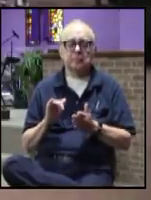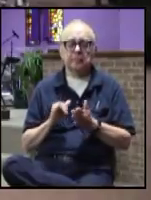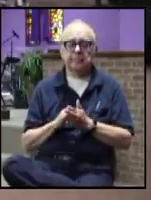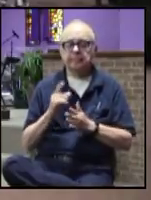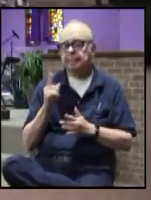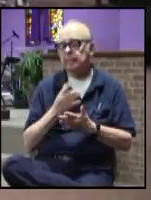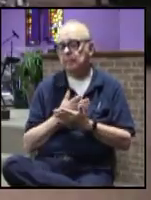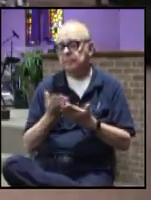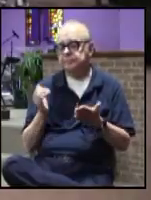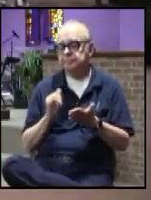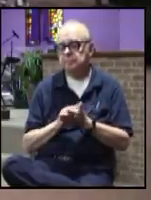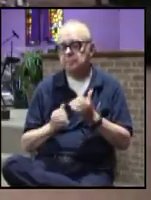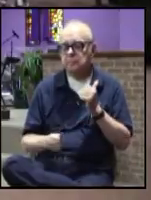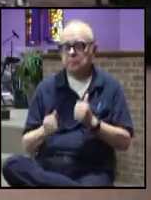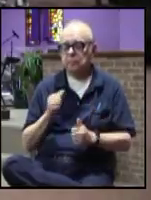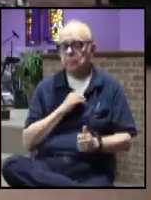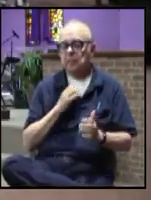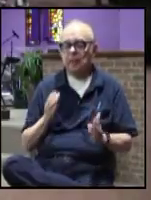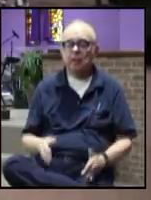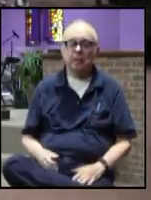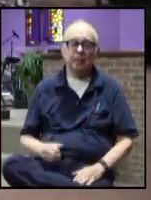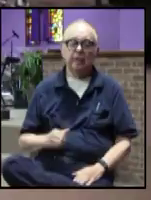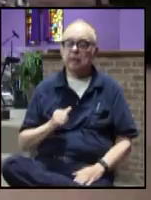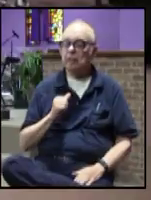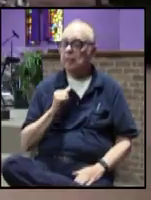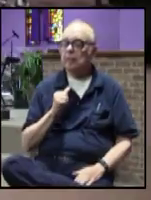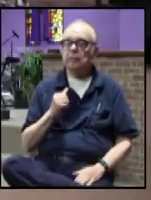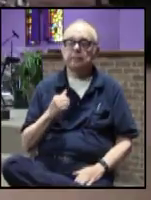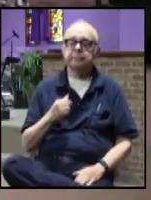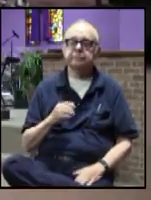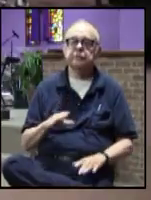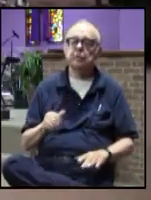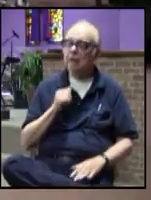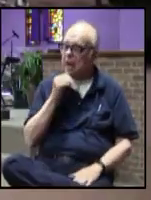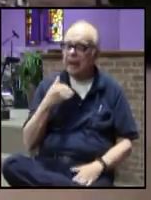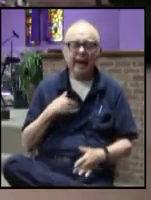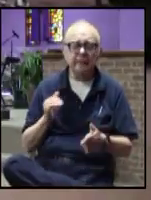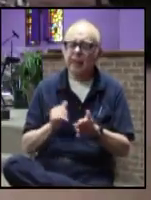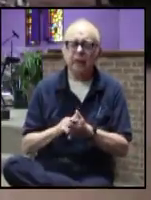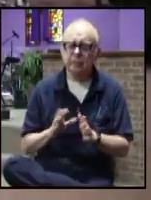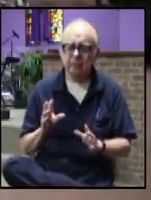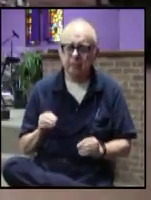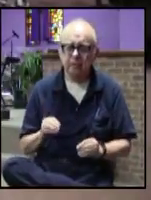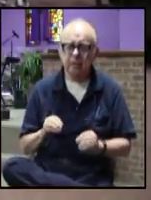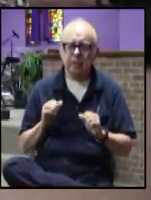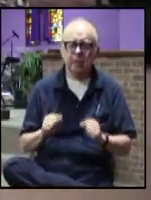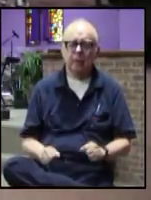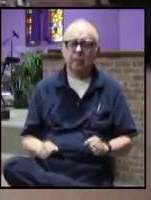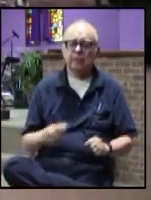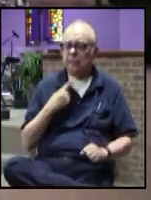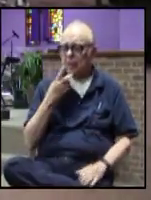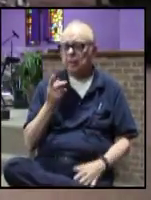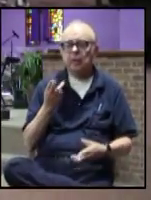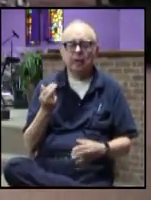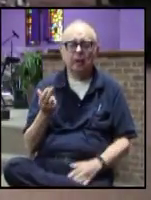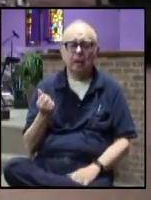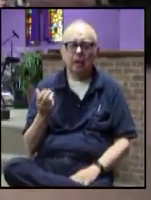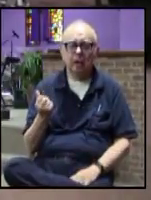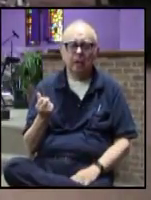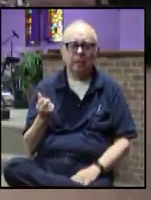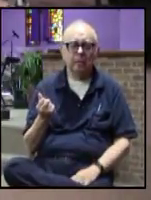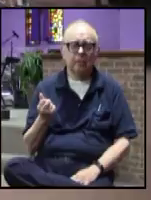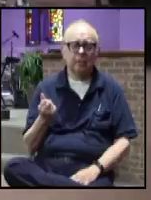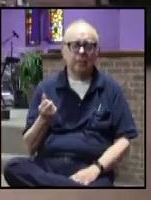is one thing that most Christians don't have. And I'm not talking about ability to tell a joke, to be a